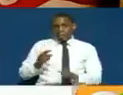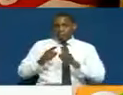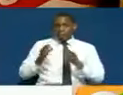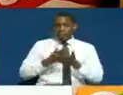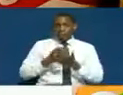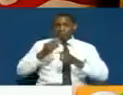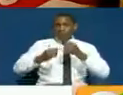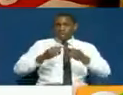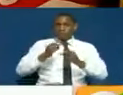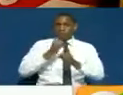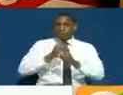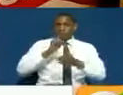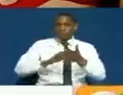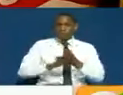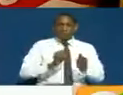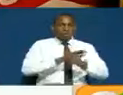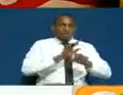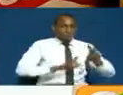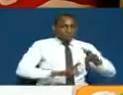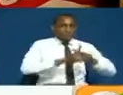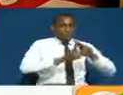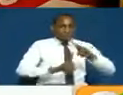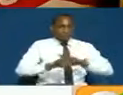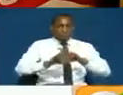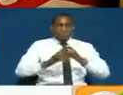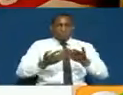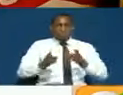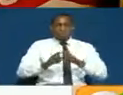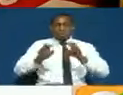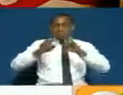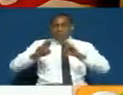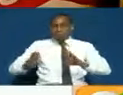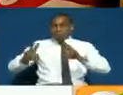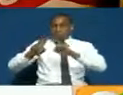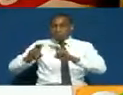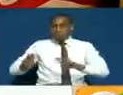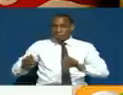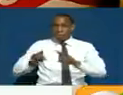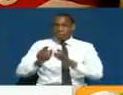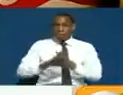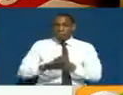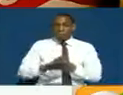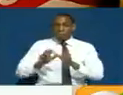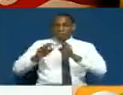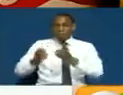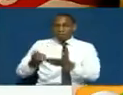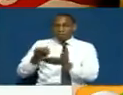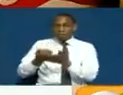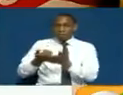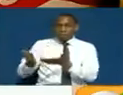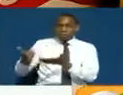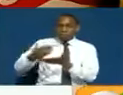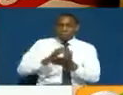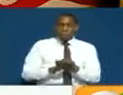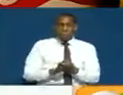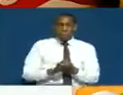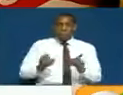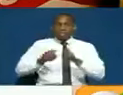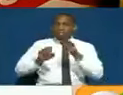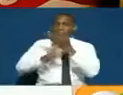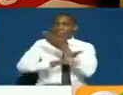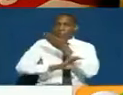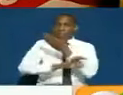still dealing with wave after wave of investigating and probing and gathering further evidence. All of this in a